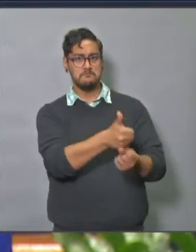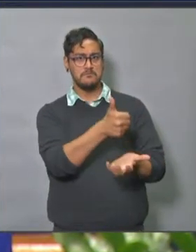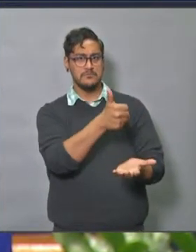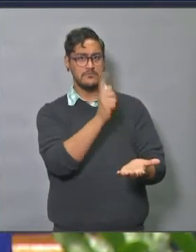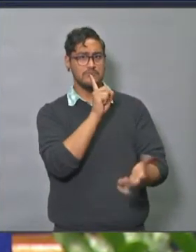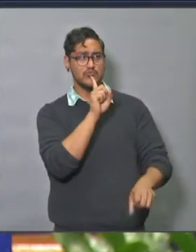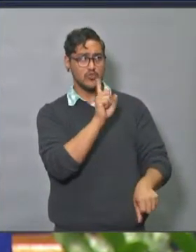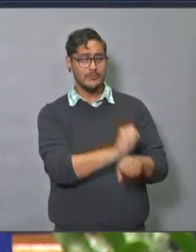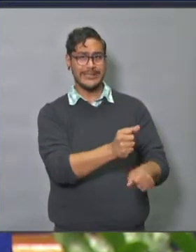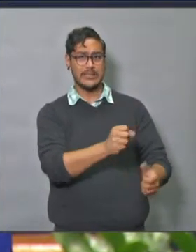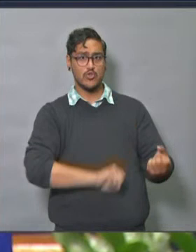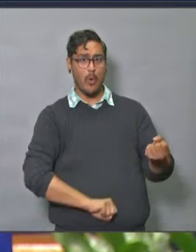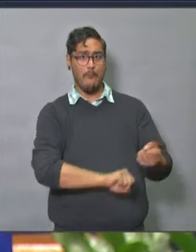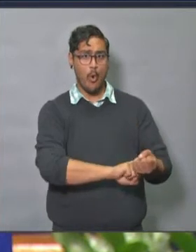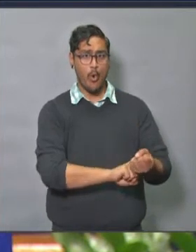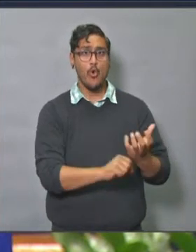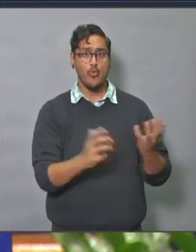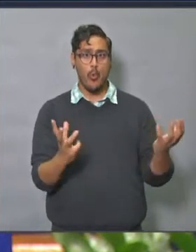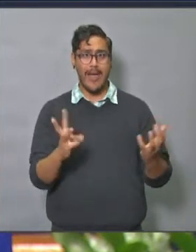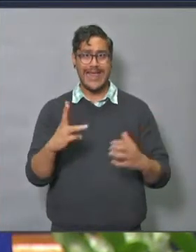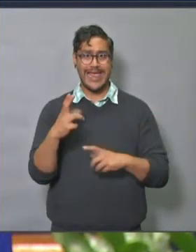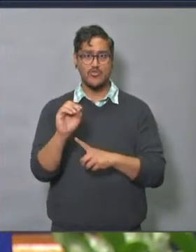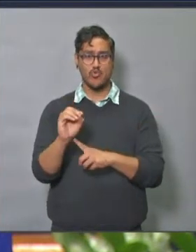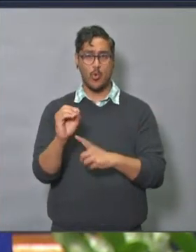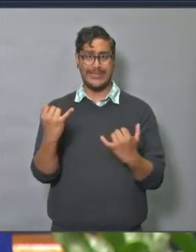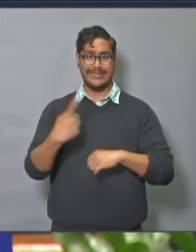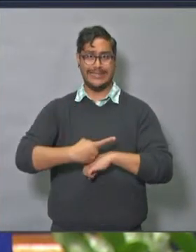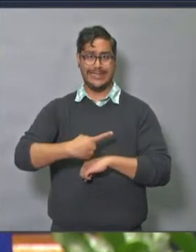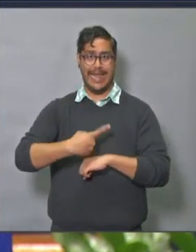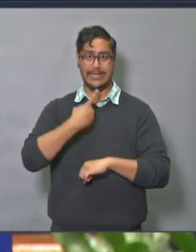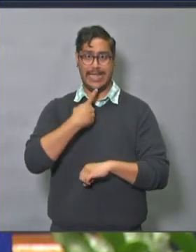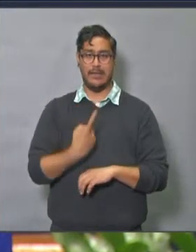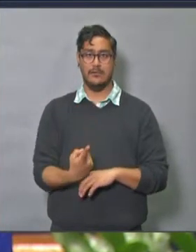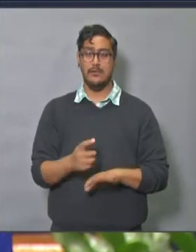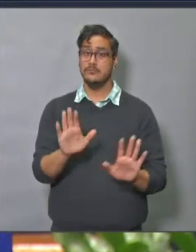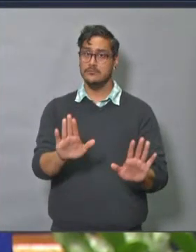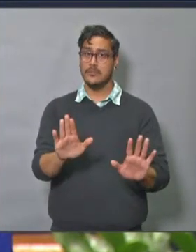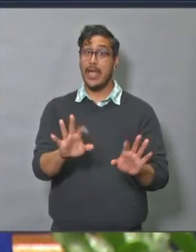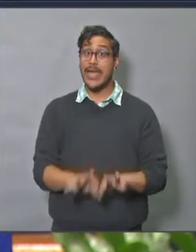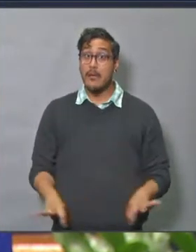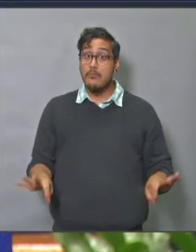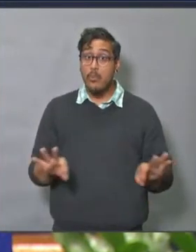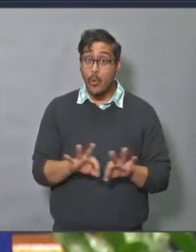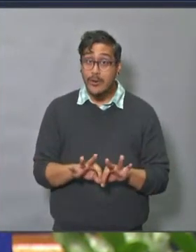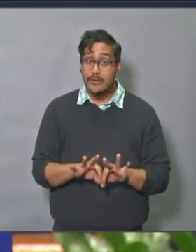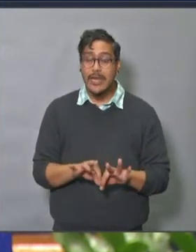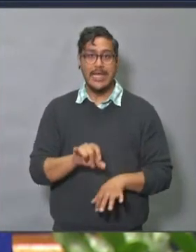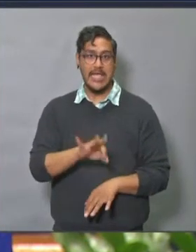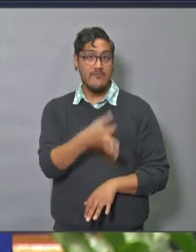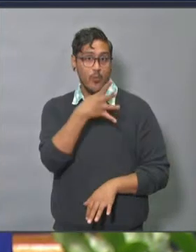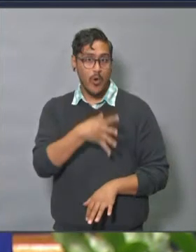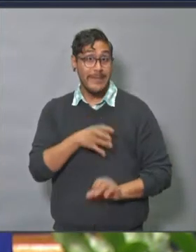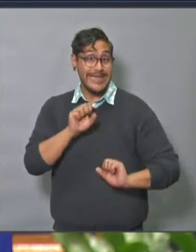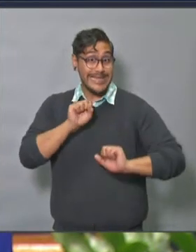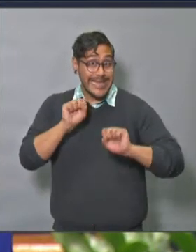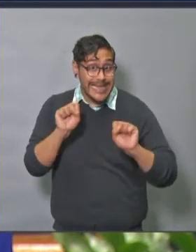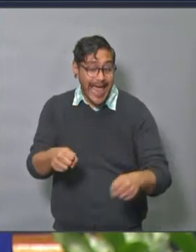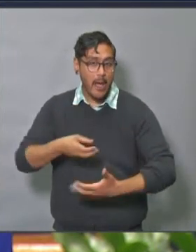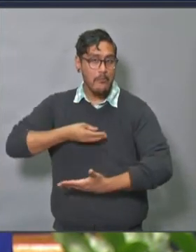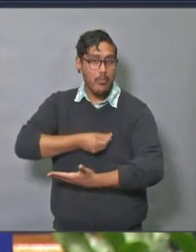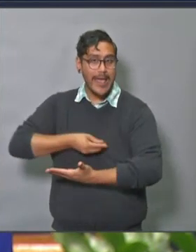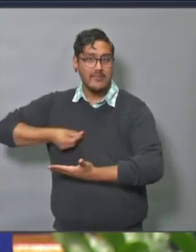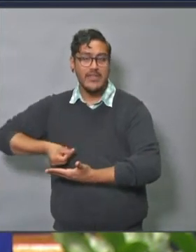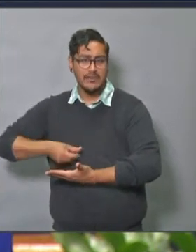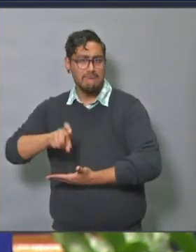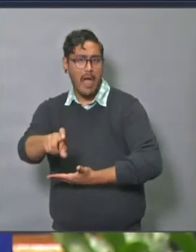what the WHO issued today. It is very important that women who are able to can breastfeed, and I think we need to resolve